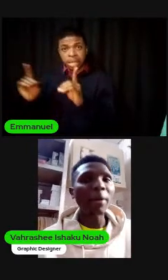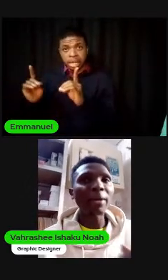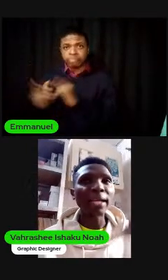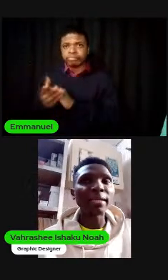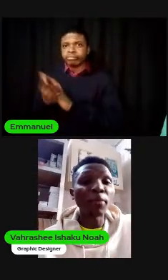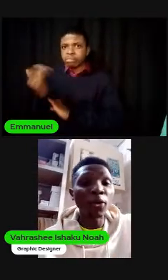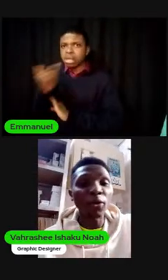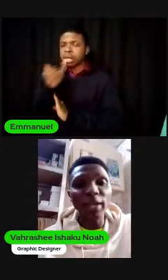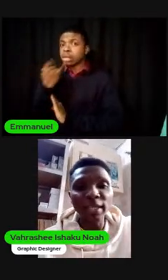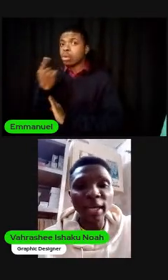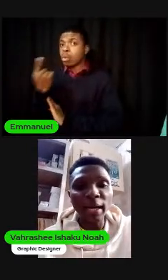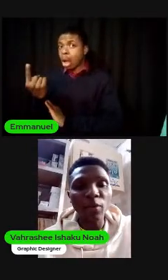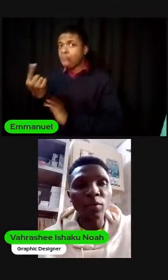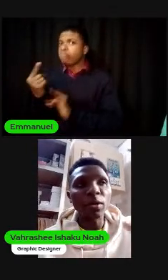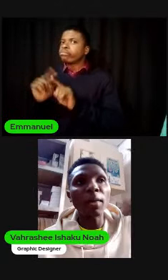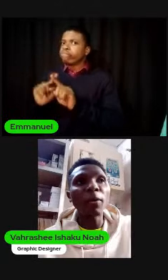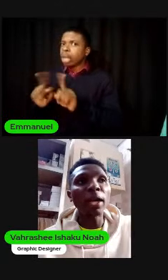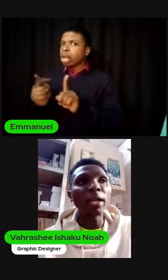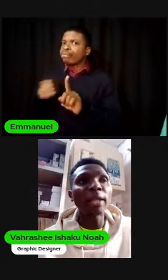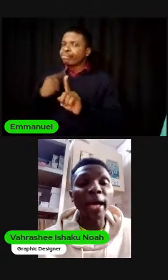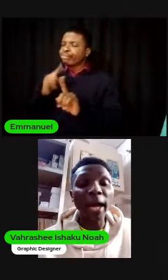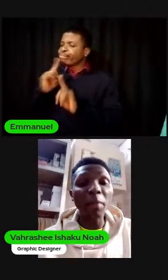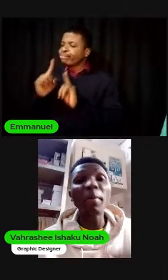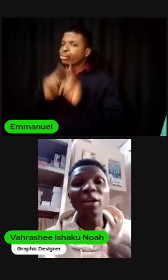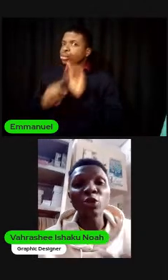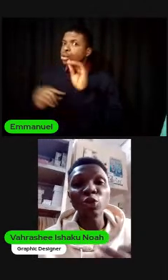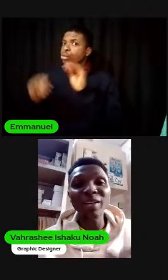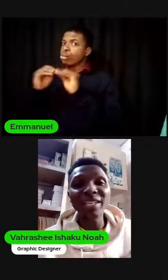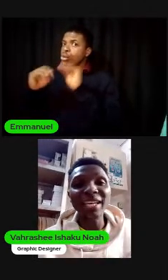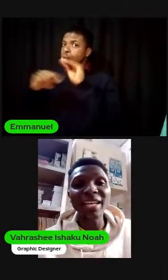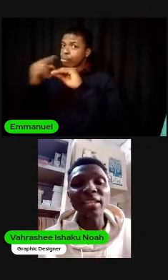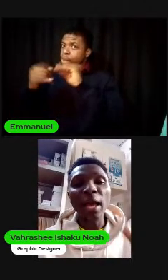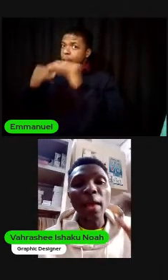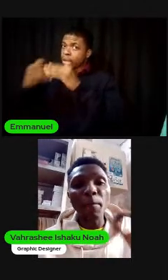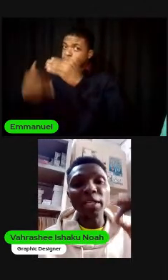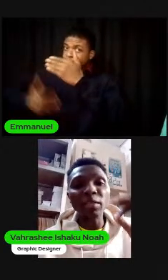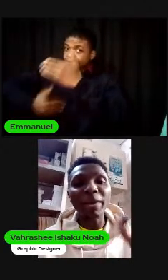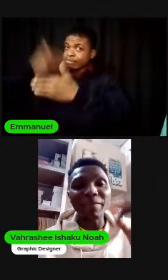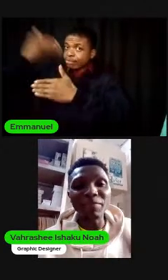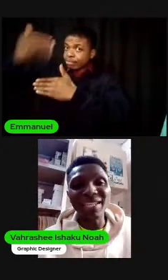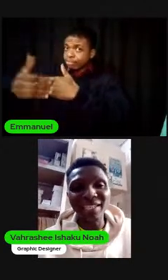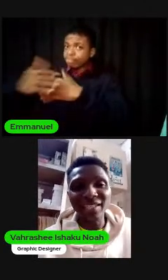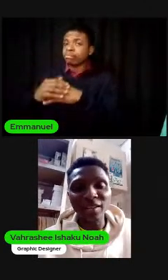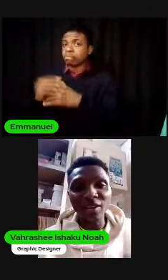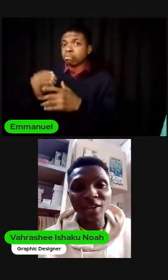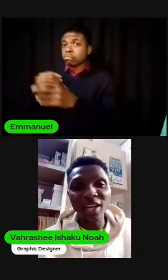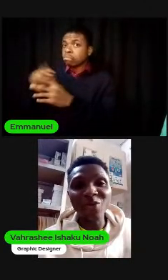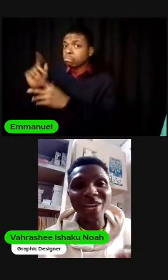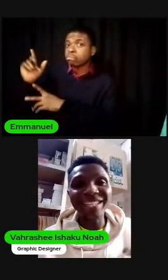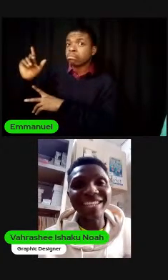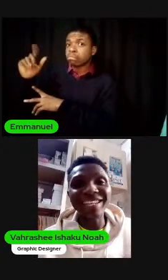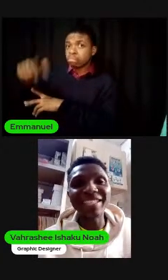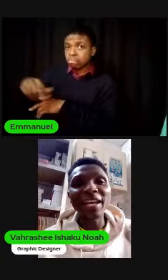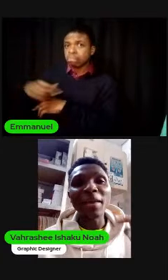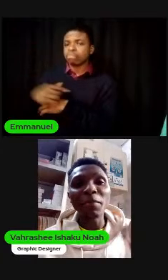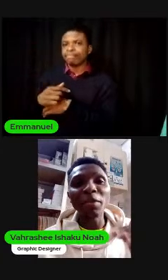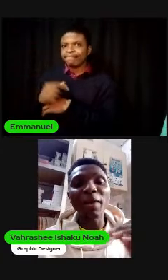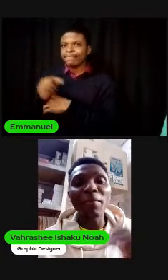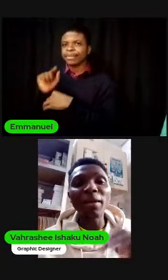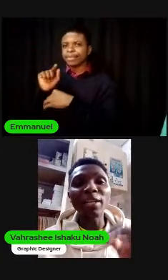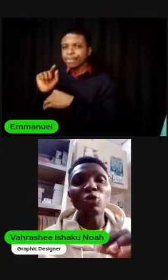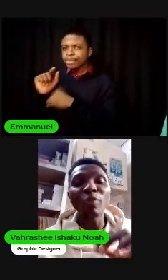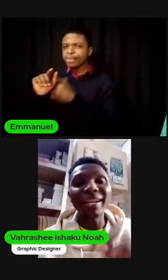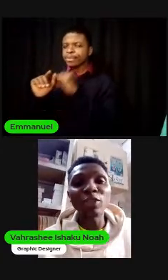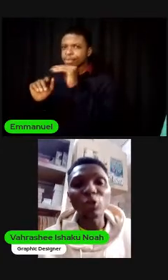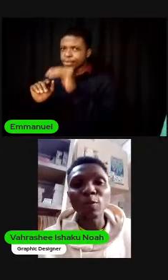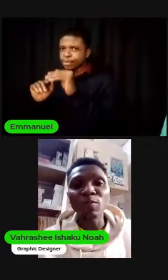talk about that more later. We'll talk about that later. I remember I told you we're taking it bit by bit. Okay, we're taking it bit by